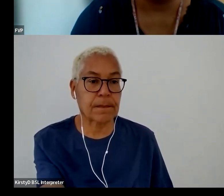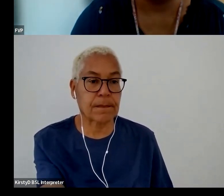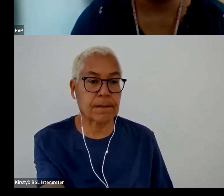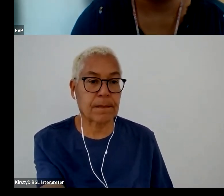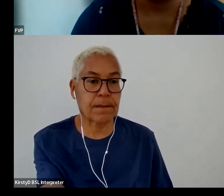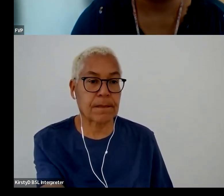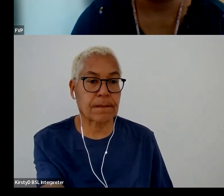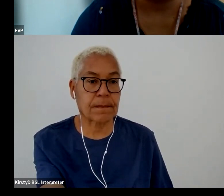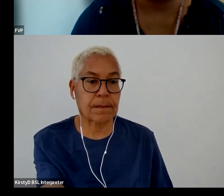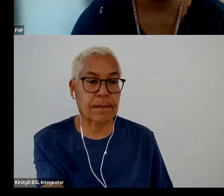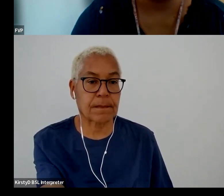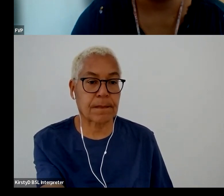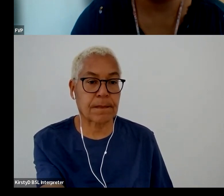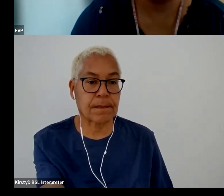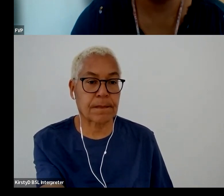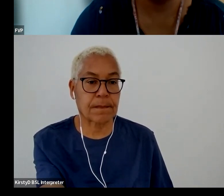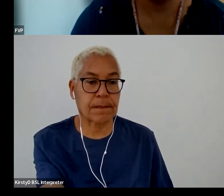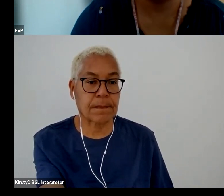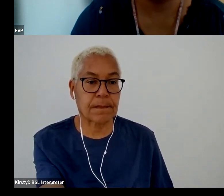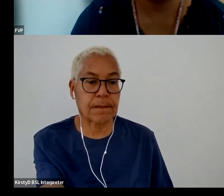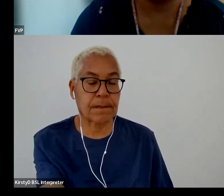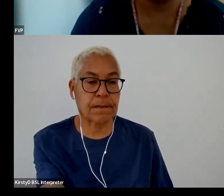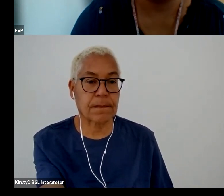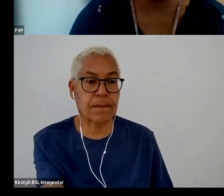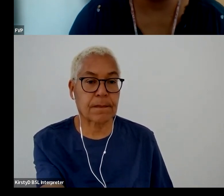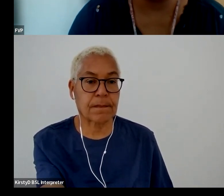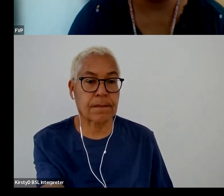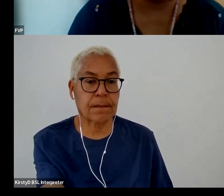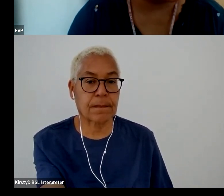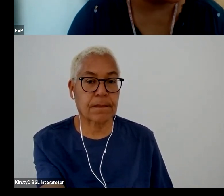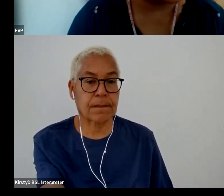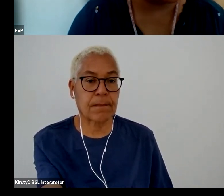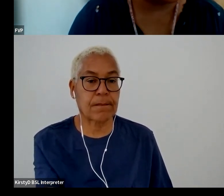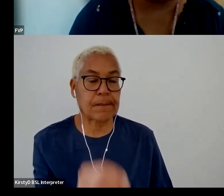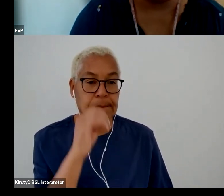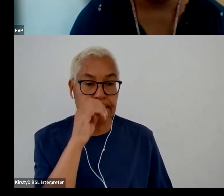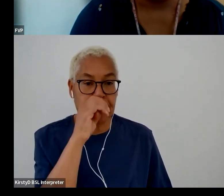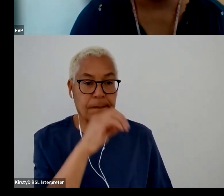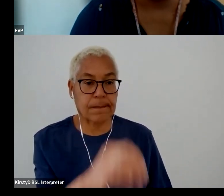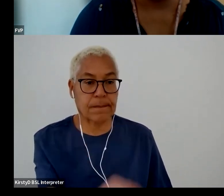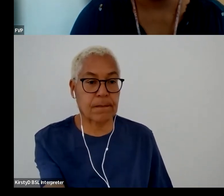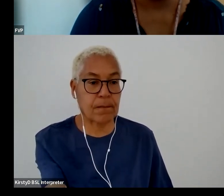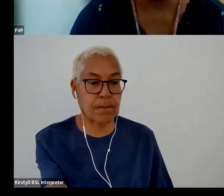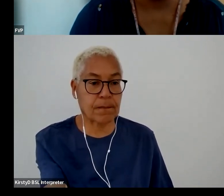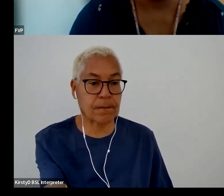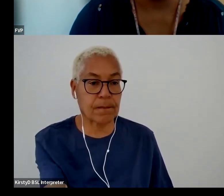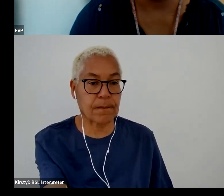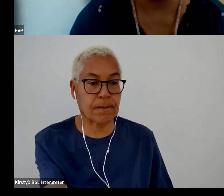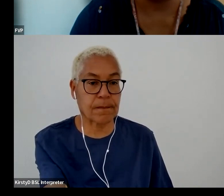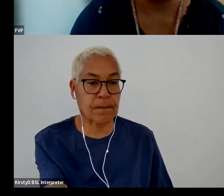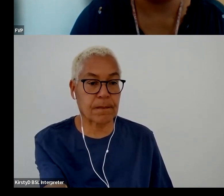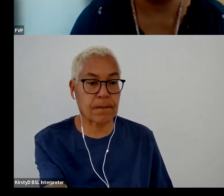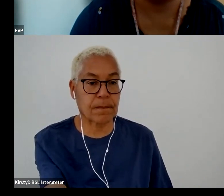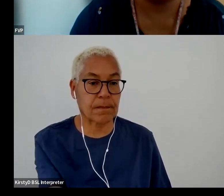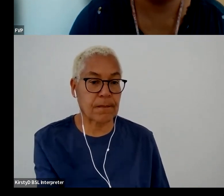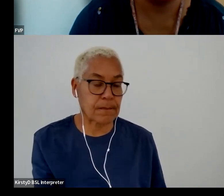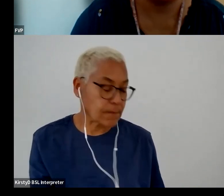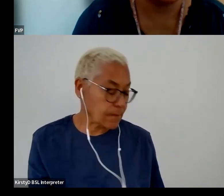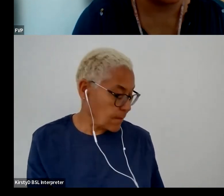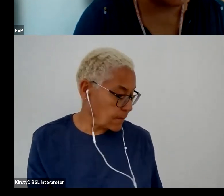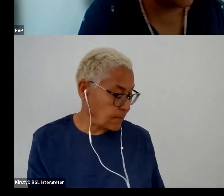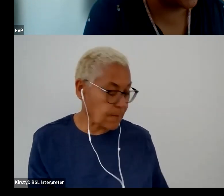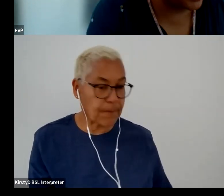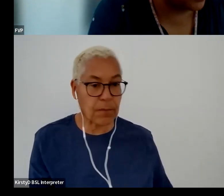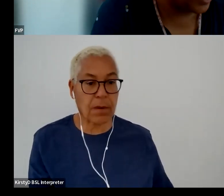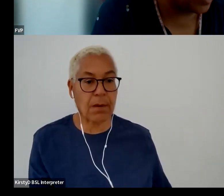Well, Rachel and Jane, I'm facilitating the group, but I normally just do the introduction. So Tanya, do you want to